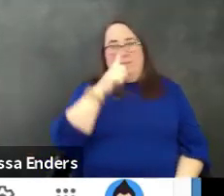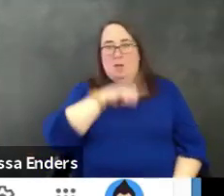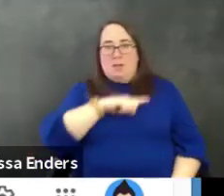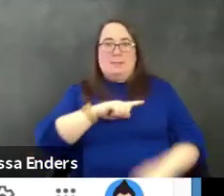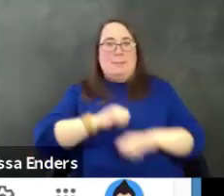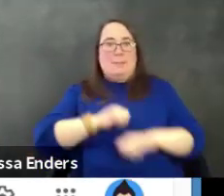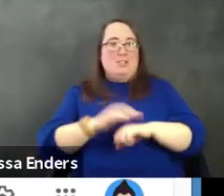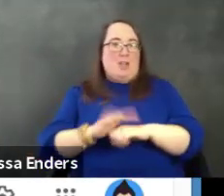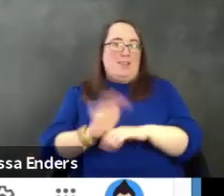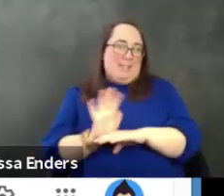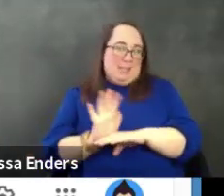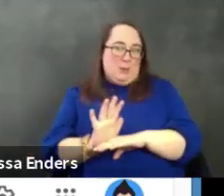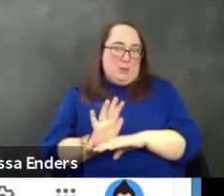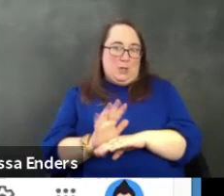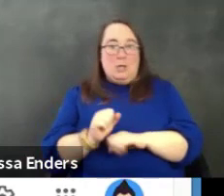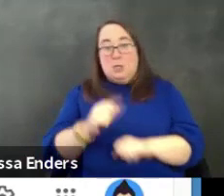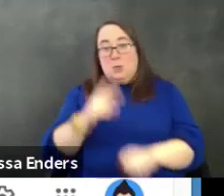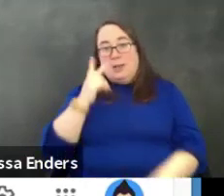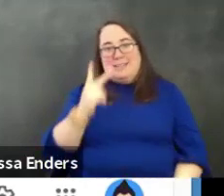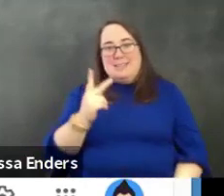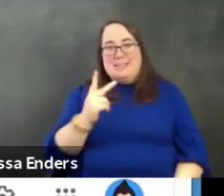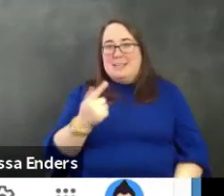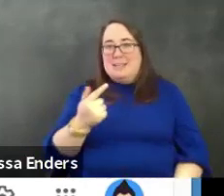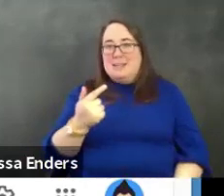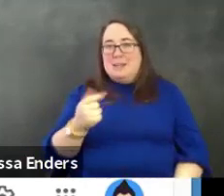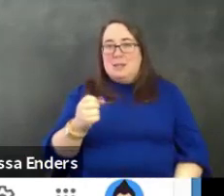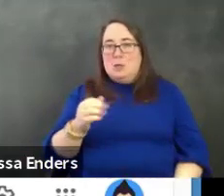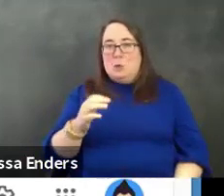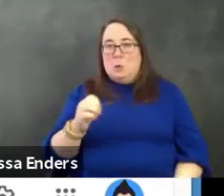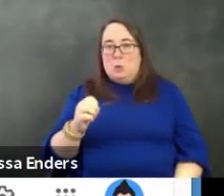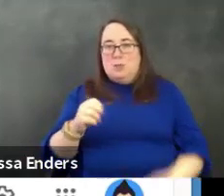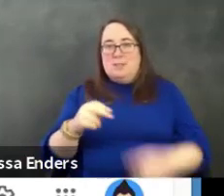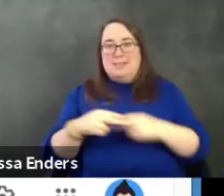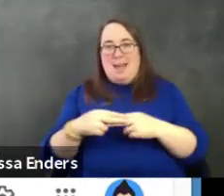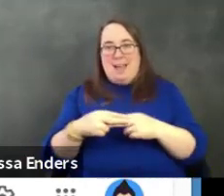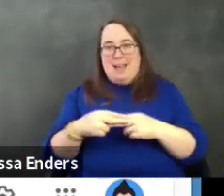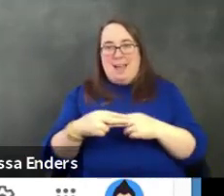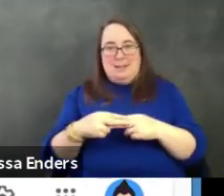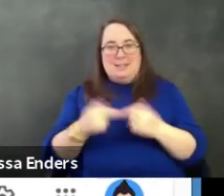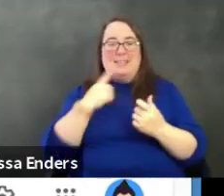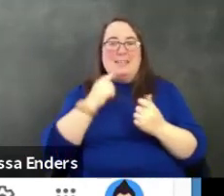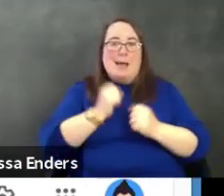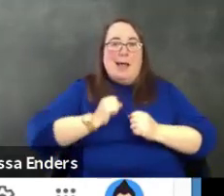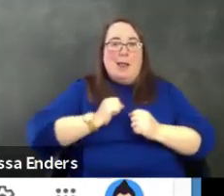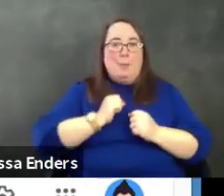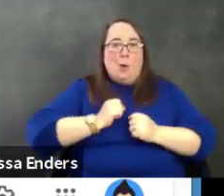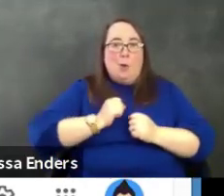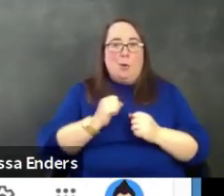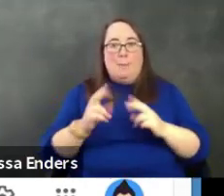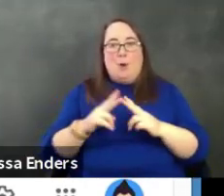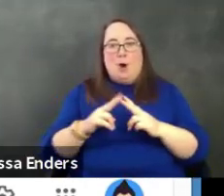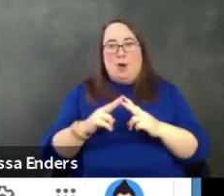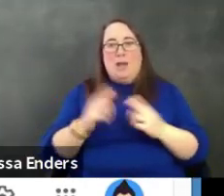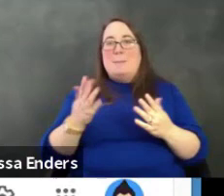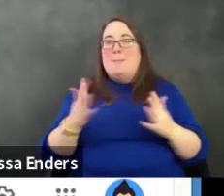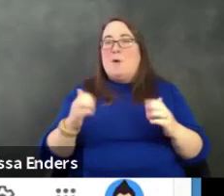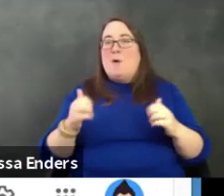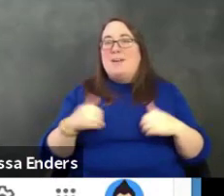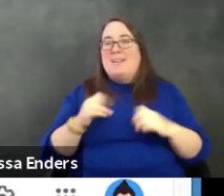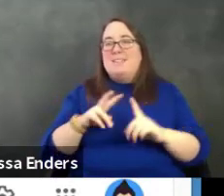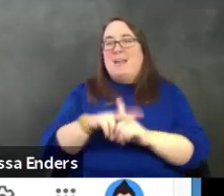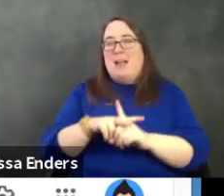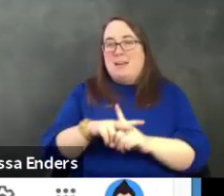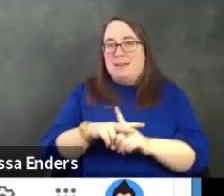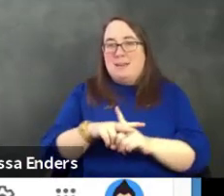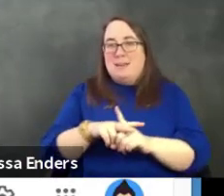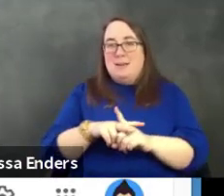And the Google slide, as you can see, is attached. Then you're going to work with your elbow partner. Now it says elbow partner. So for you, you might already have them partnered off. 1 and 2